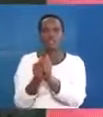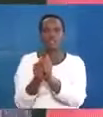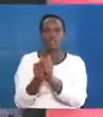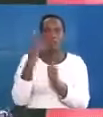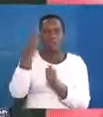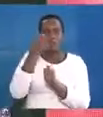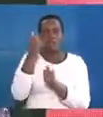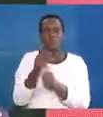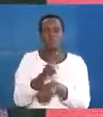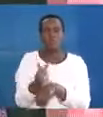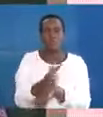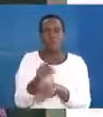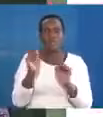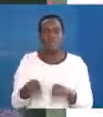other.